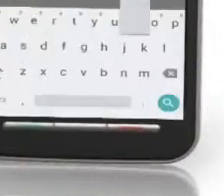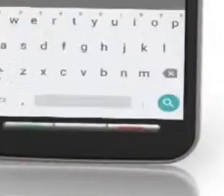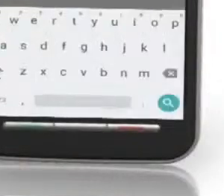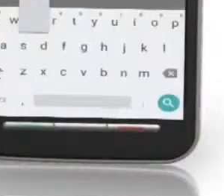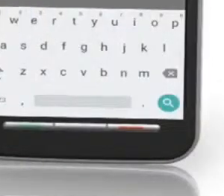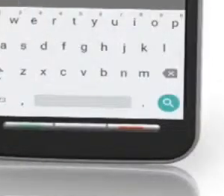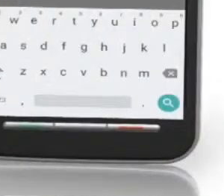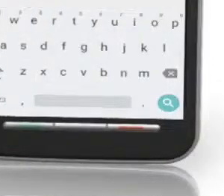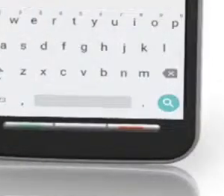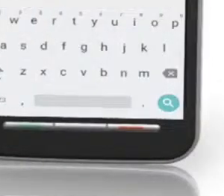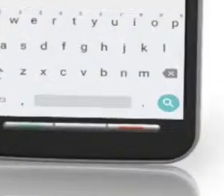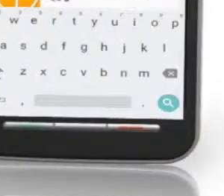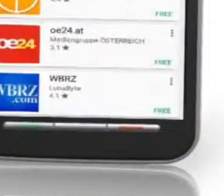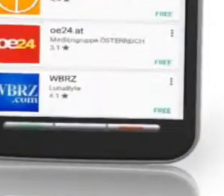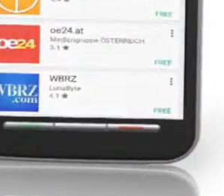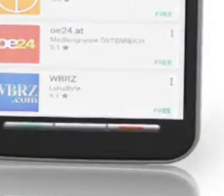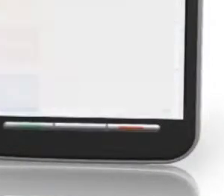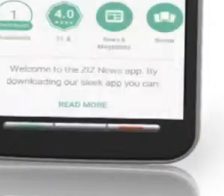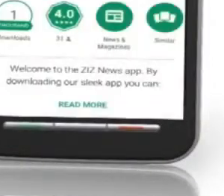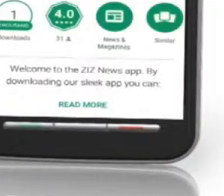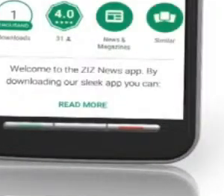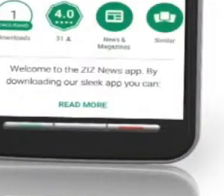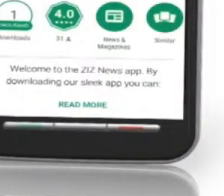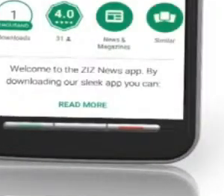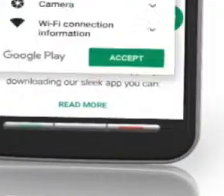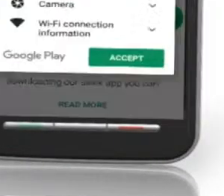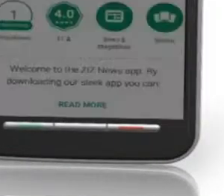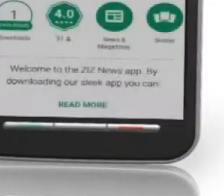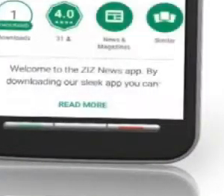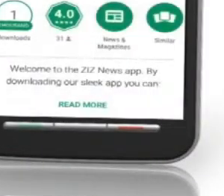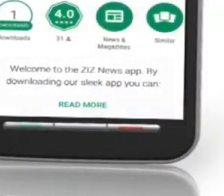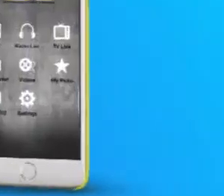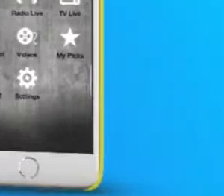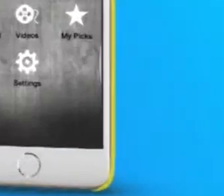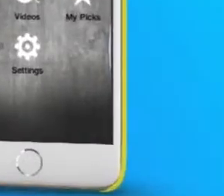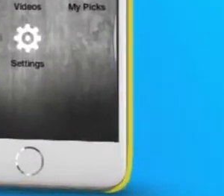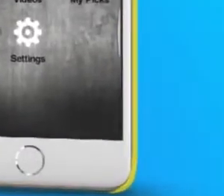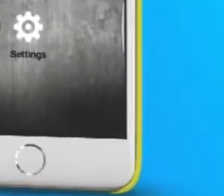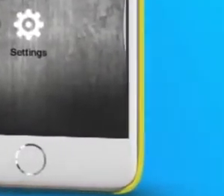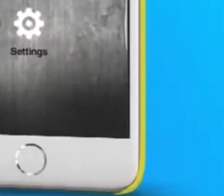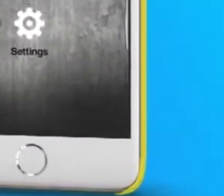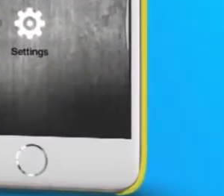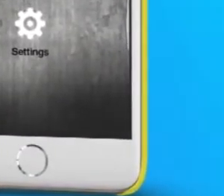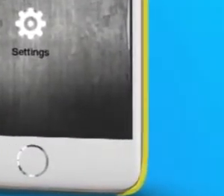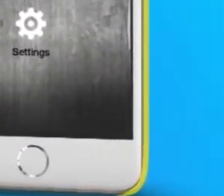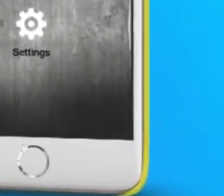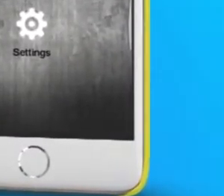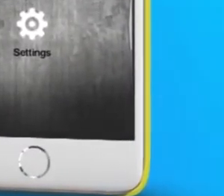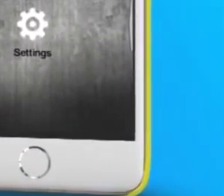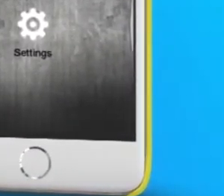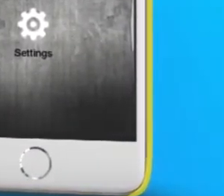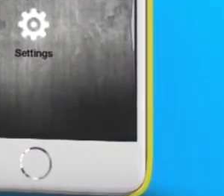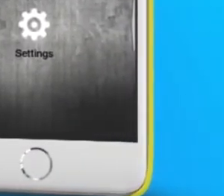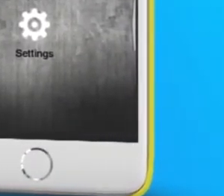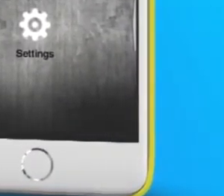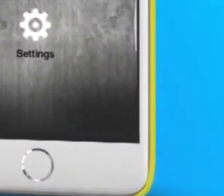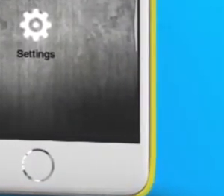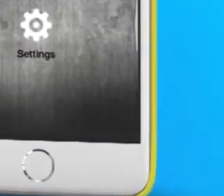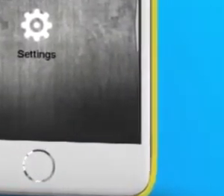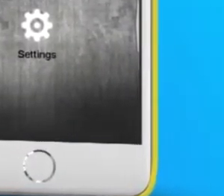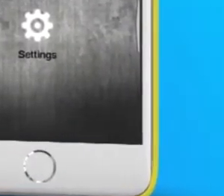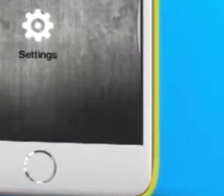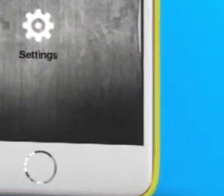and search for ZIZ News to download the app free of cost. ZIZ Online, reaching you wherever you